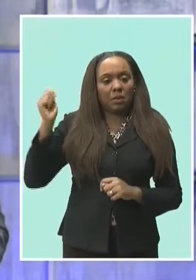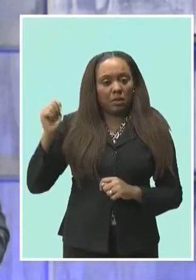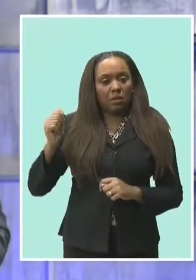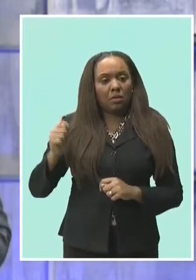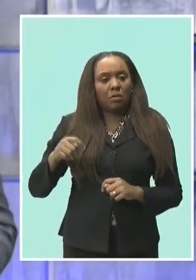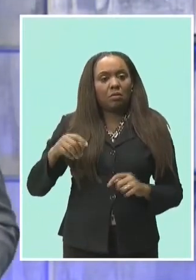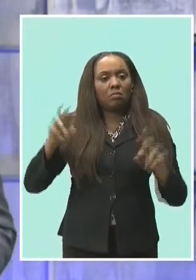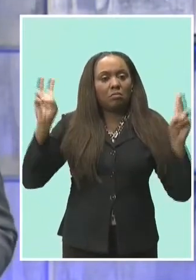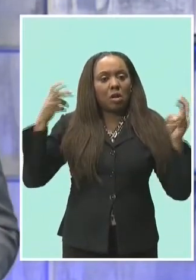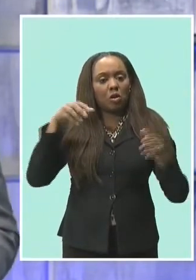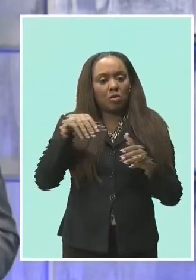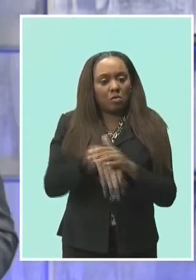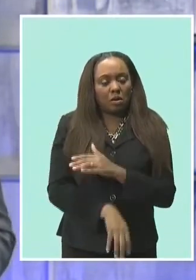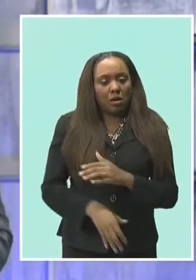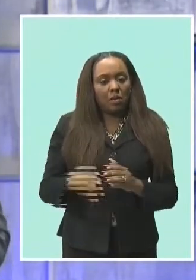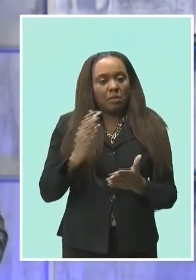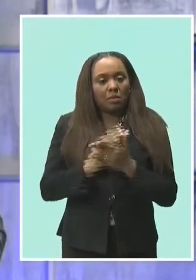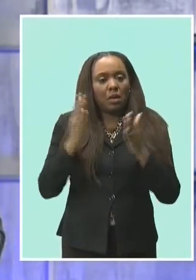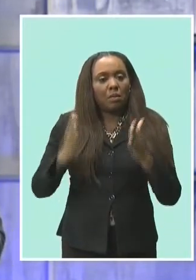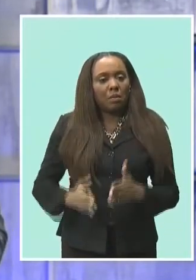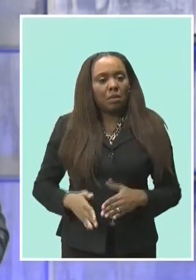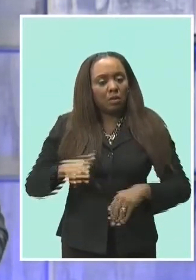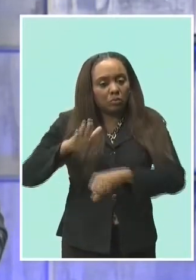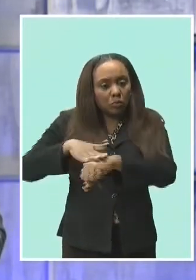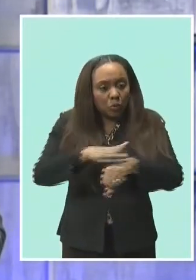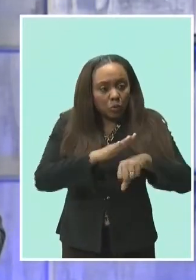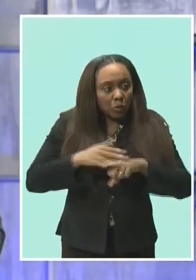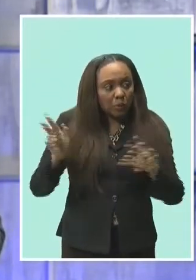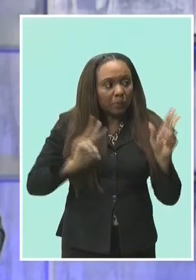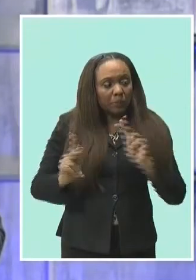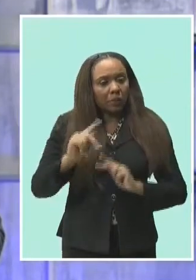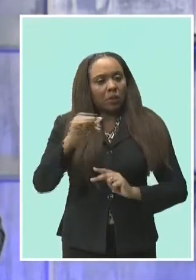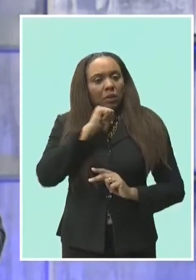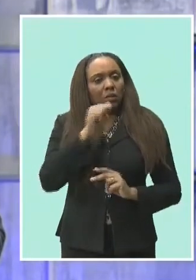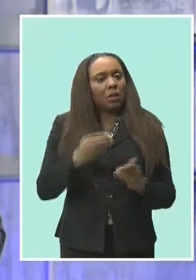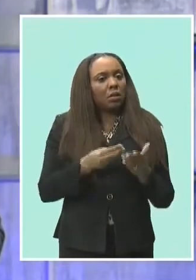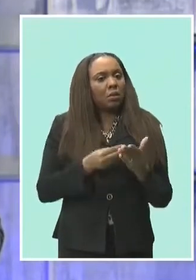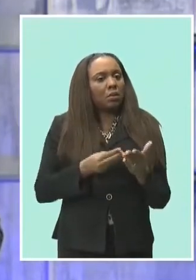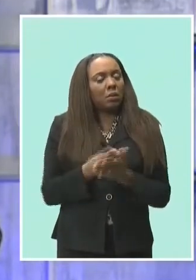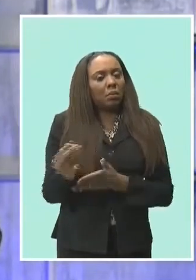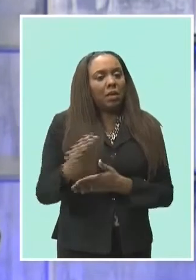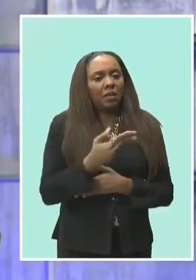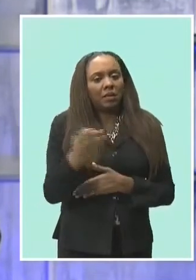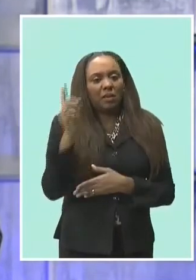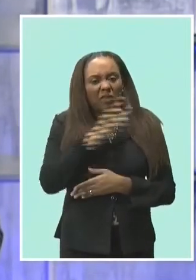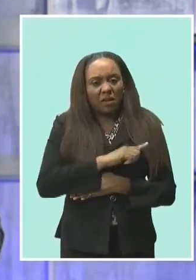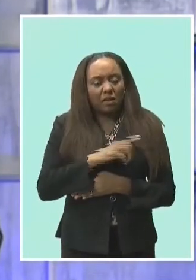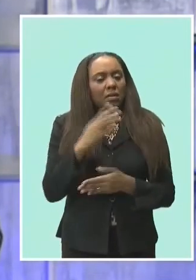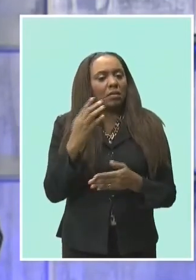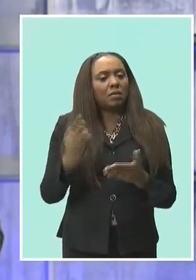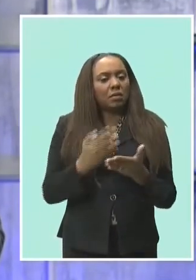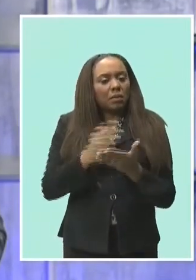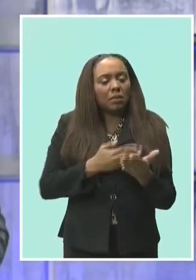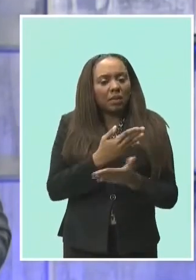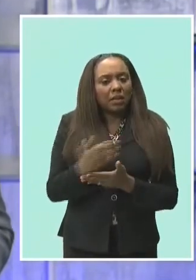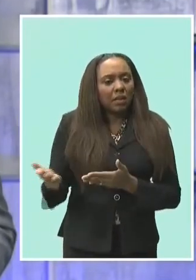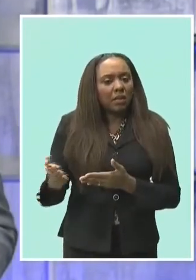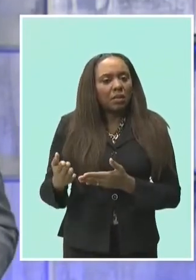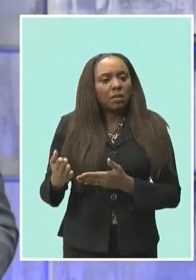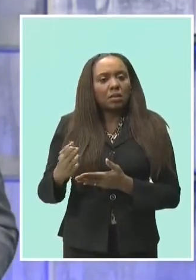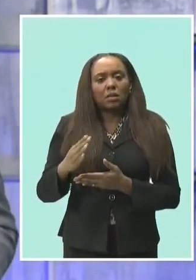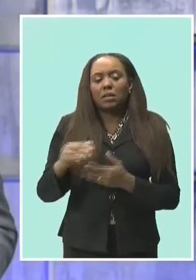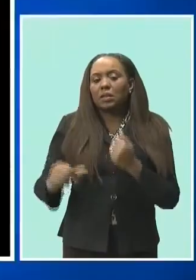cautioning the public against purchasing counterfeit goods. The group says some of these items can be harmful. We hear more from